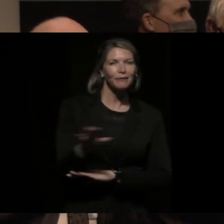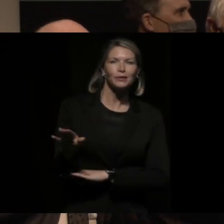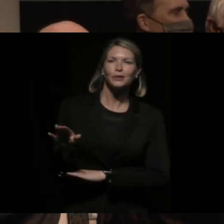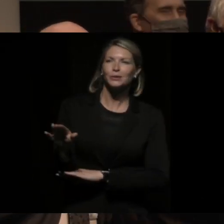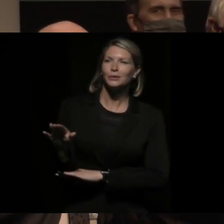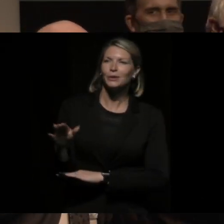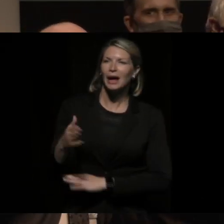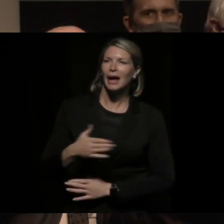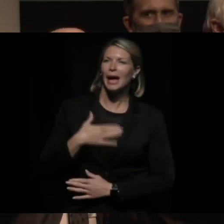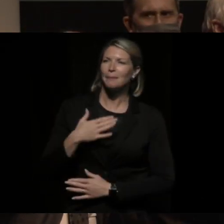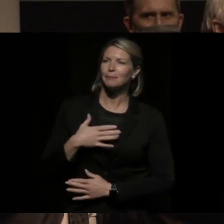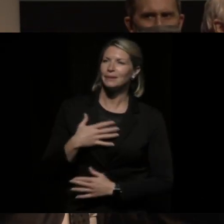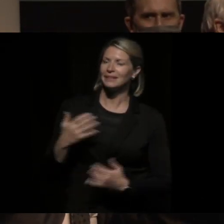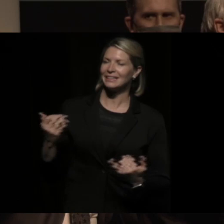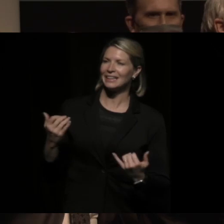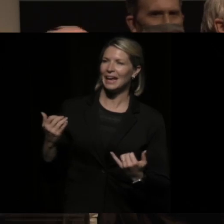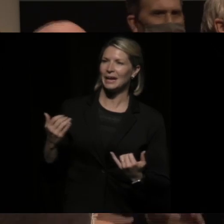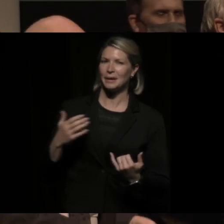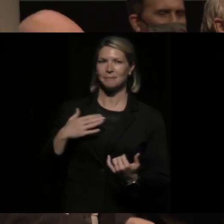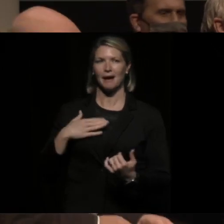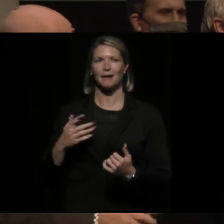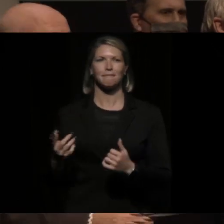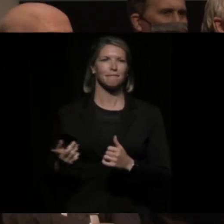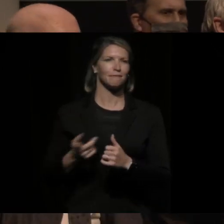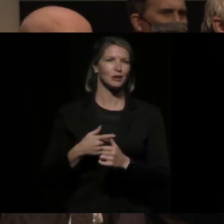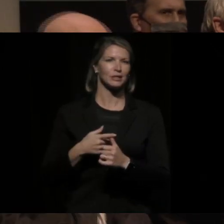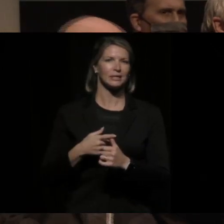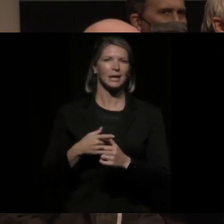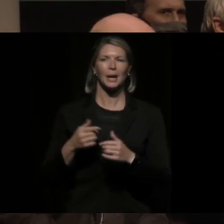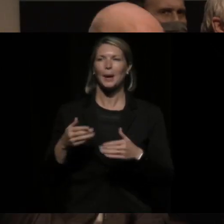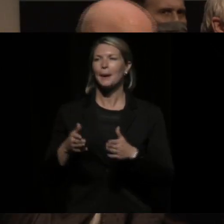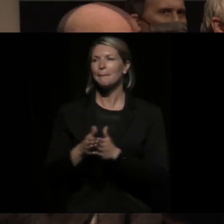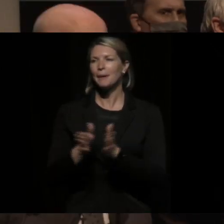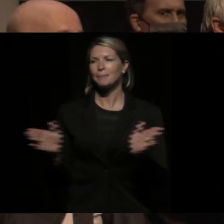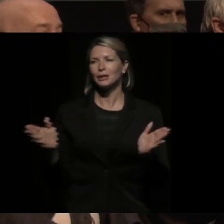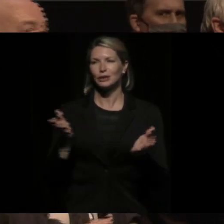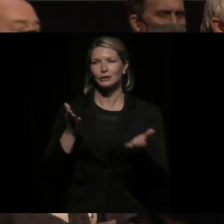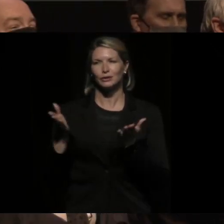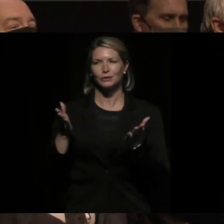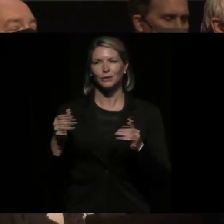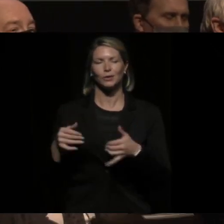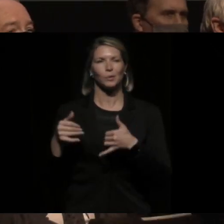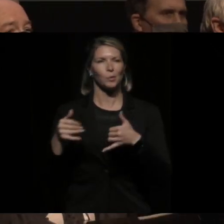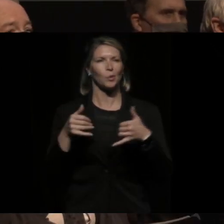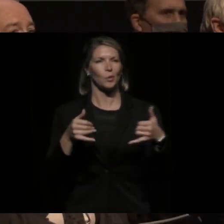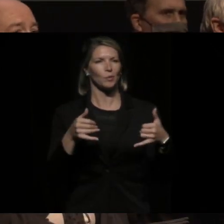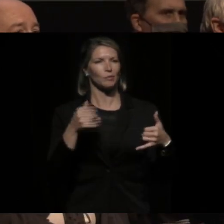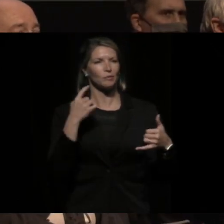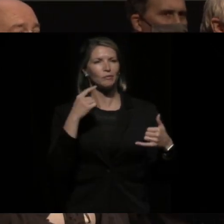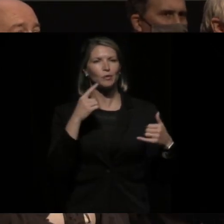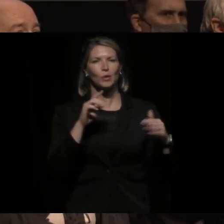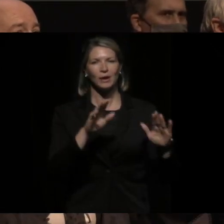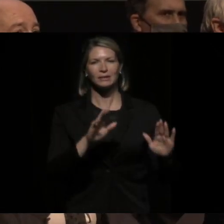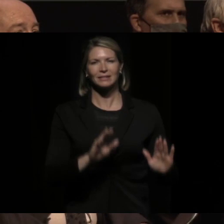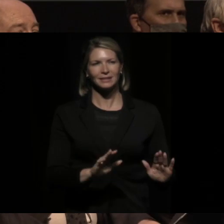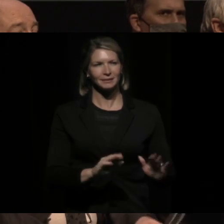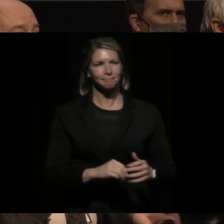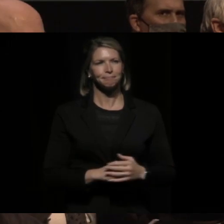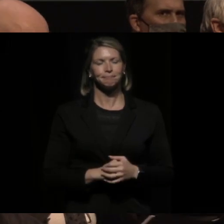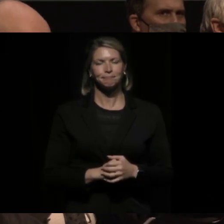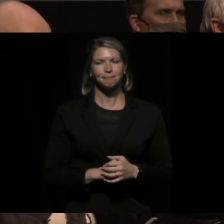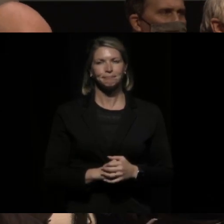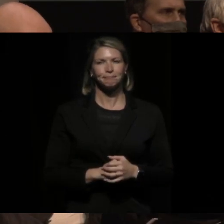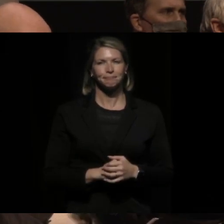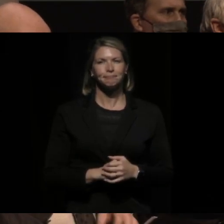to be here today in person at my first Public Service Awards of Excellence as Premier. It is a privilege